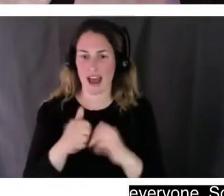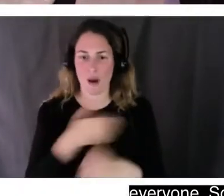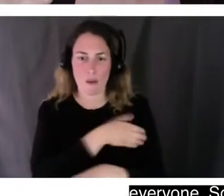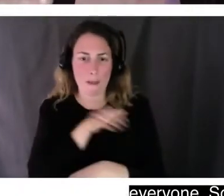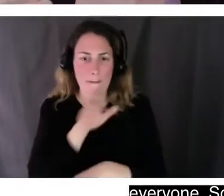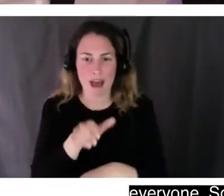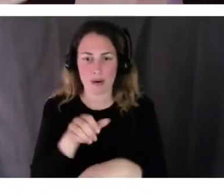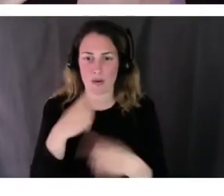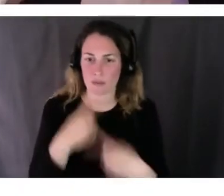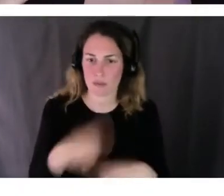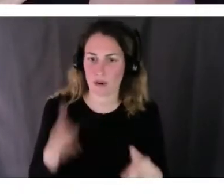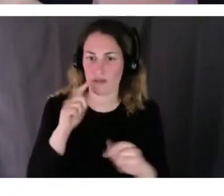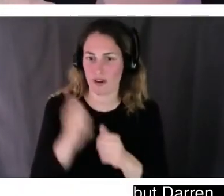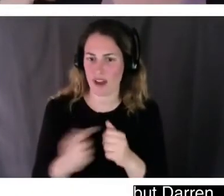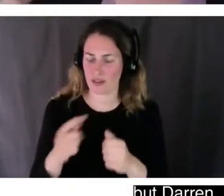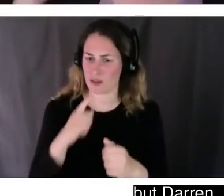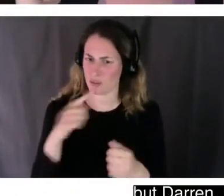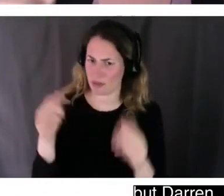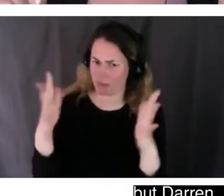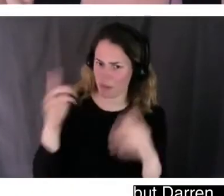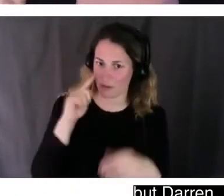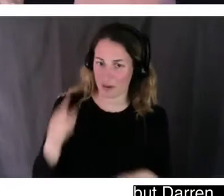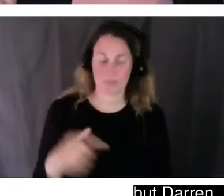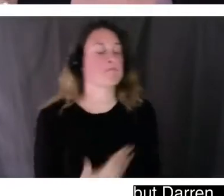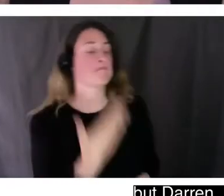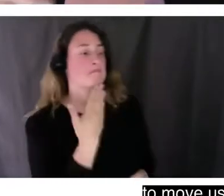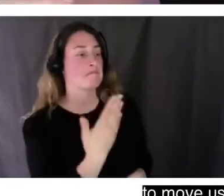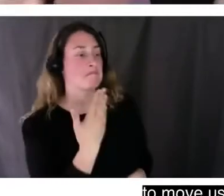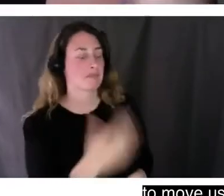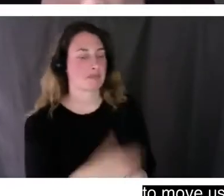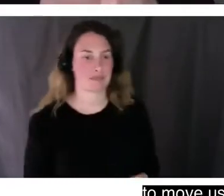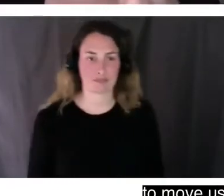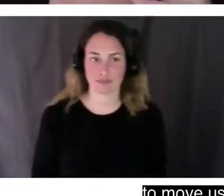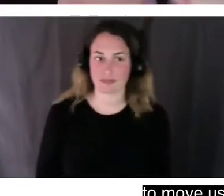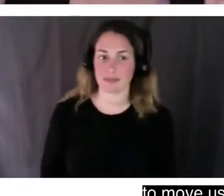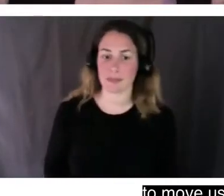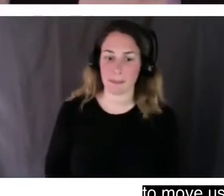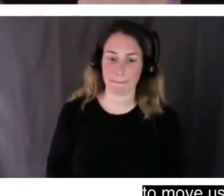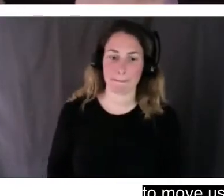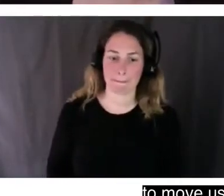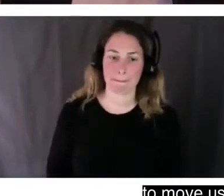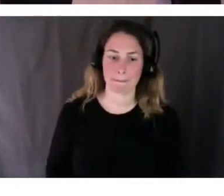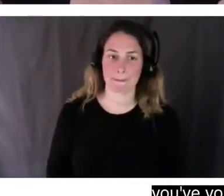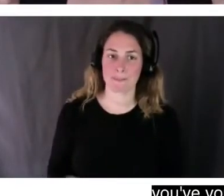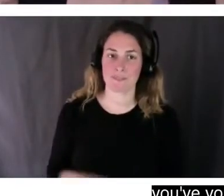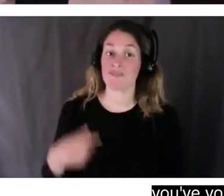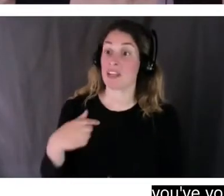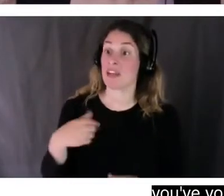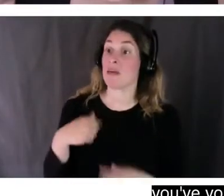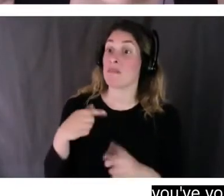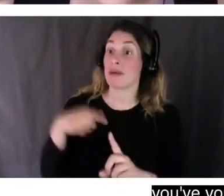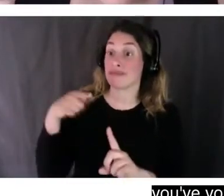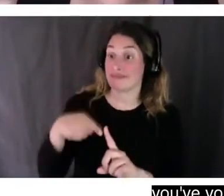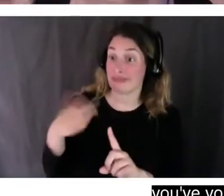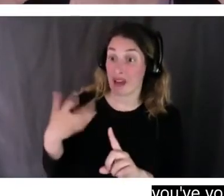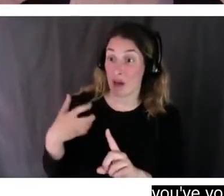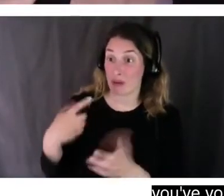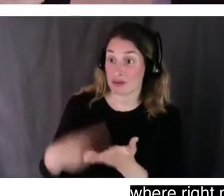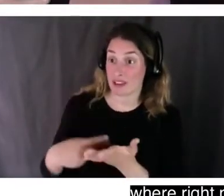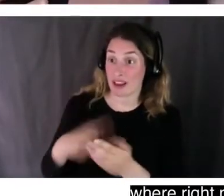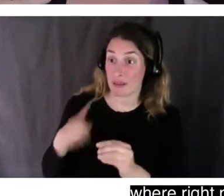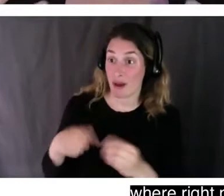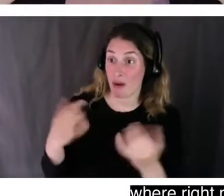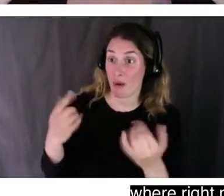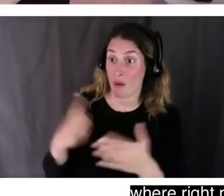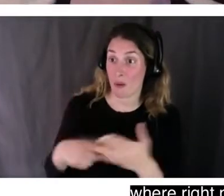on that piece. But Thank you. But Darren, in particular, because I am going to move us to what's happening right now, you've evolved to a